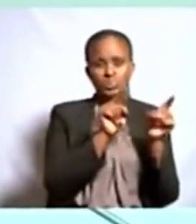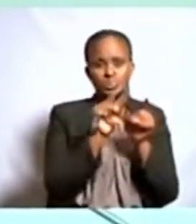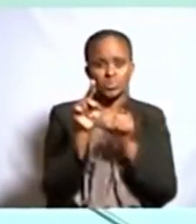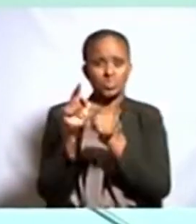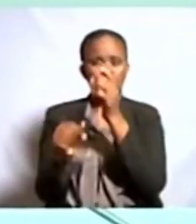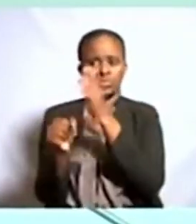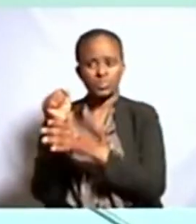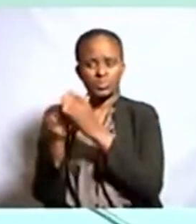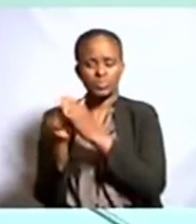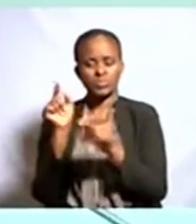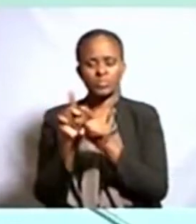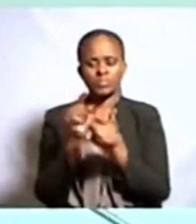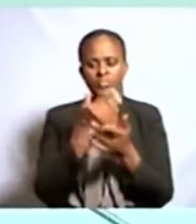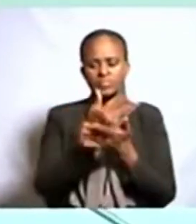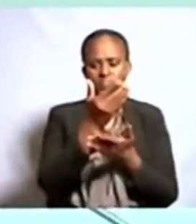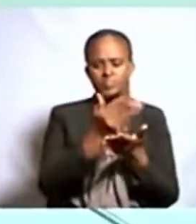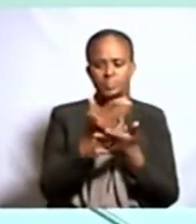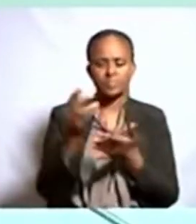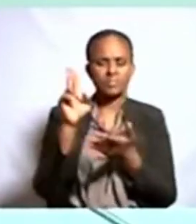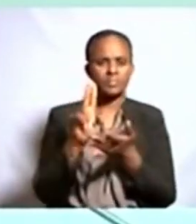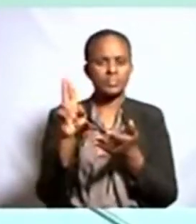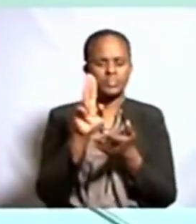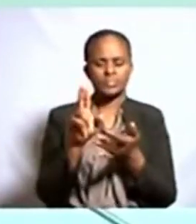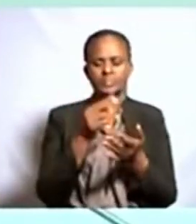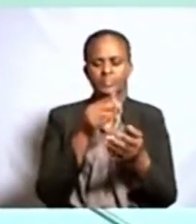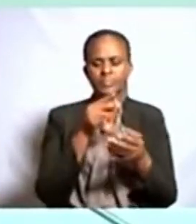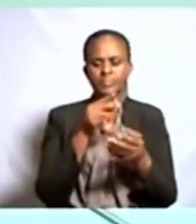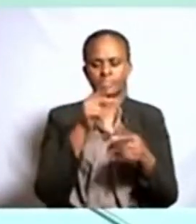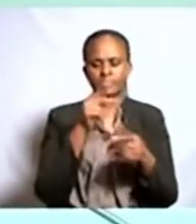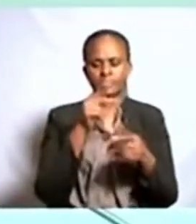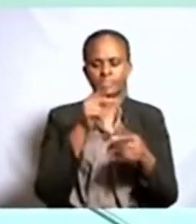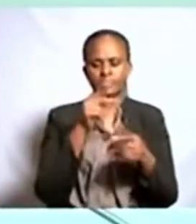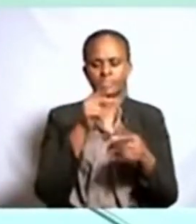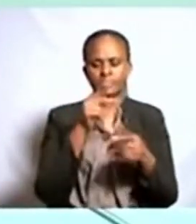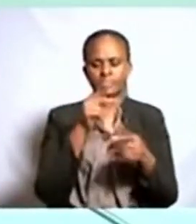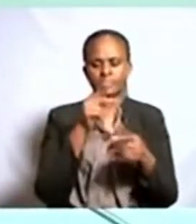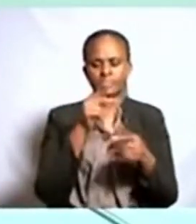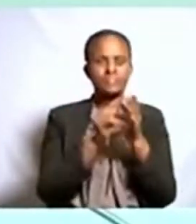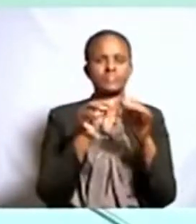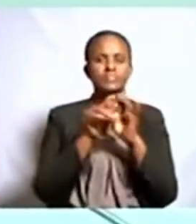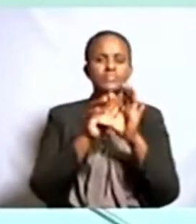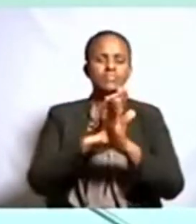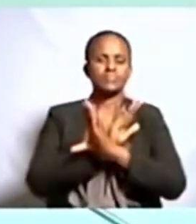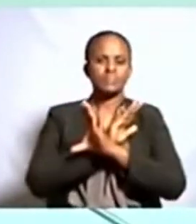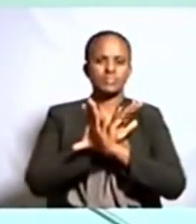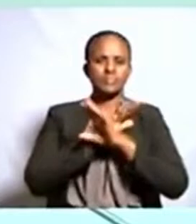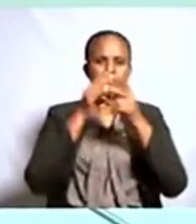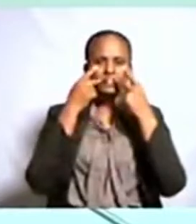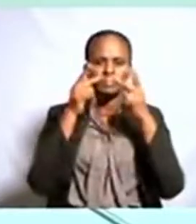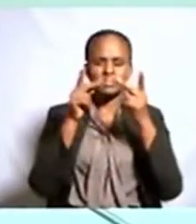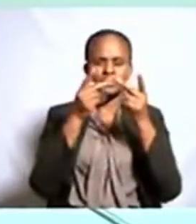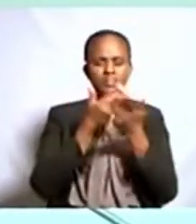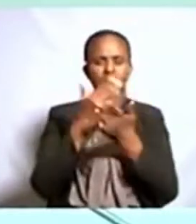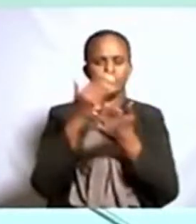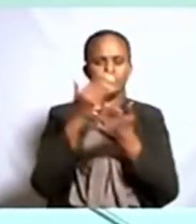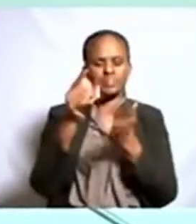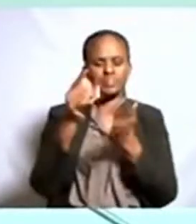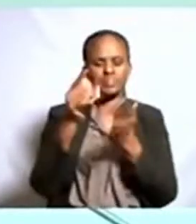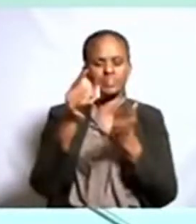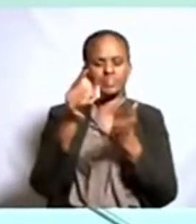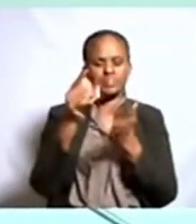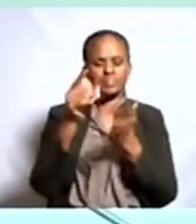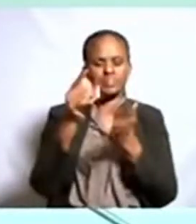works should be procured using the national procurement procedures as set forth in the Zambia Public Procurement Act number 12